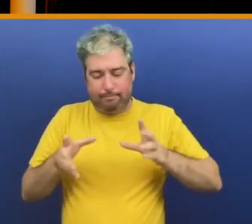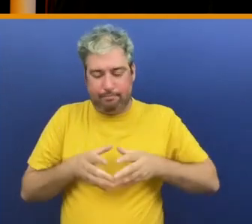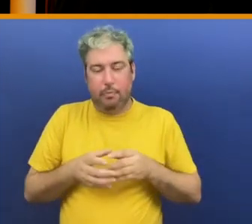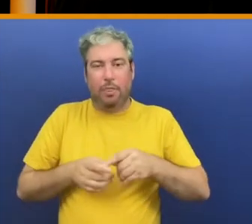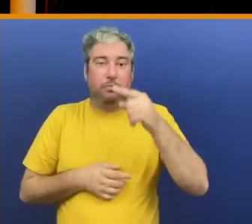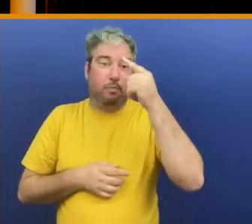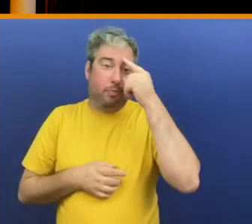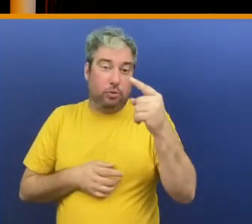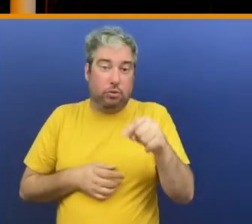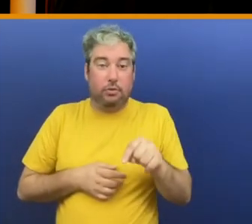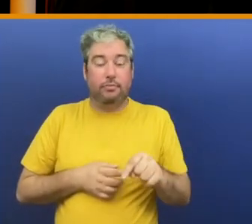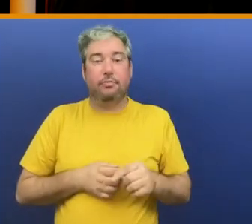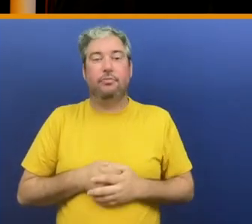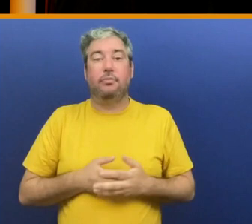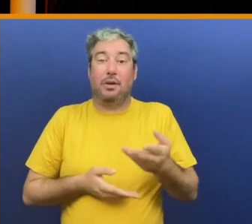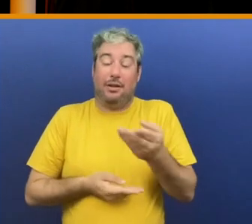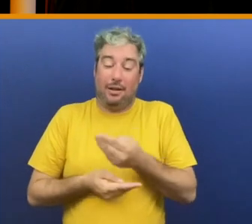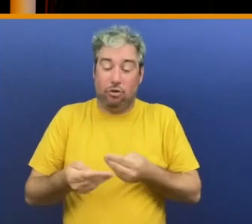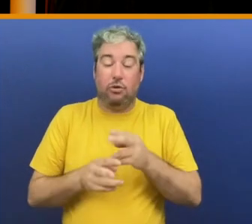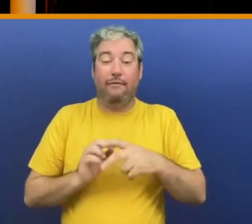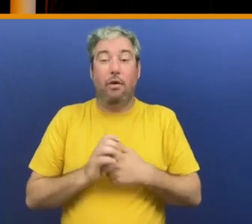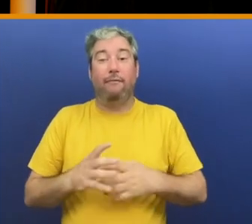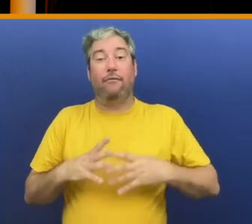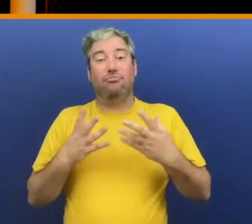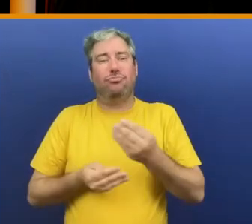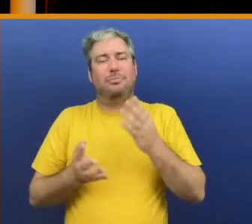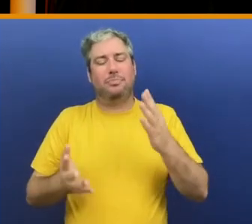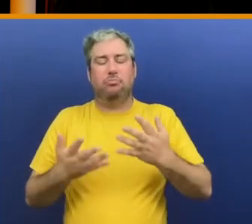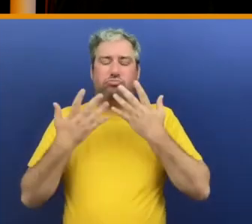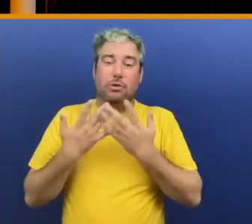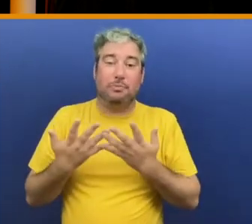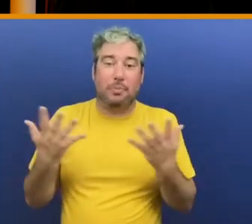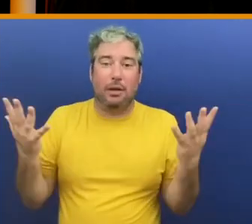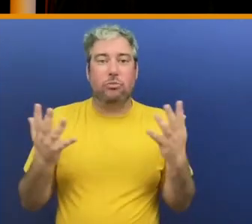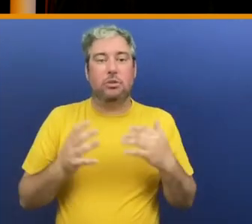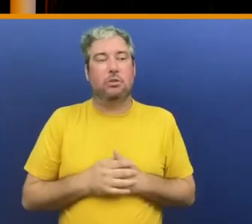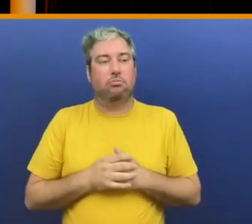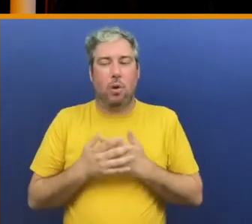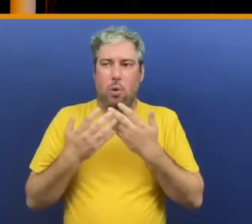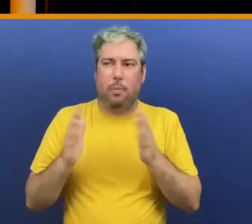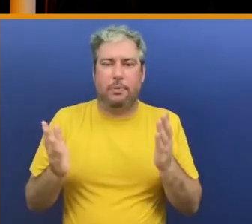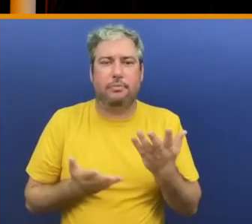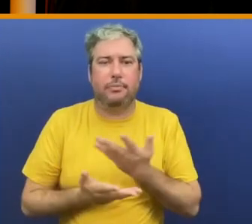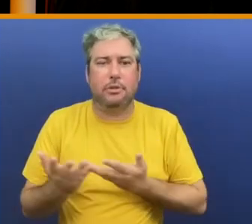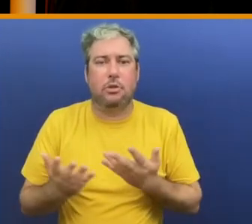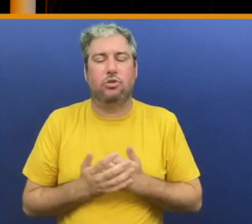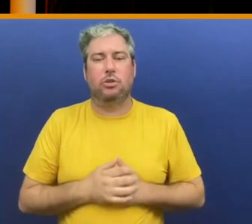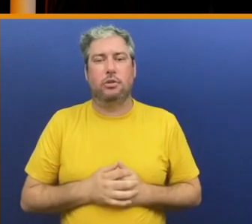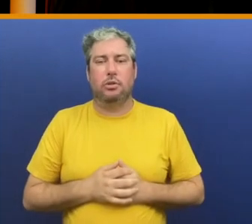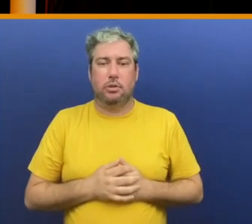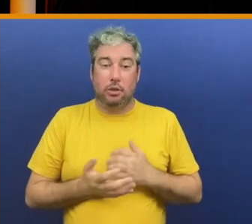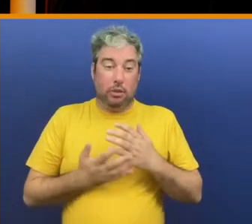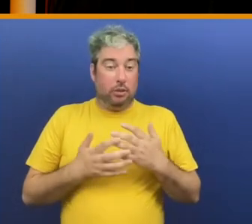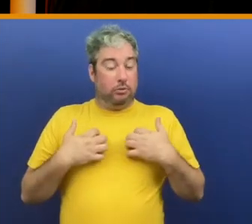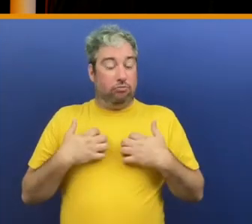There must be open discussions. And it's interesting that Callum just talked to us about how it goes on in the Senate in the